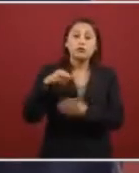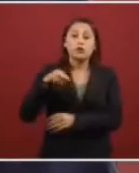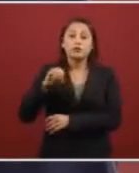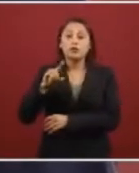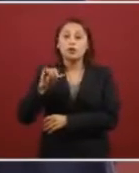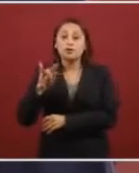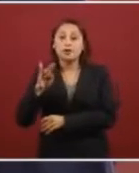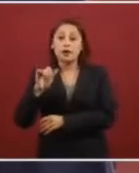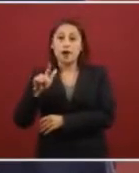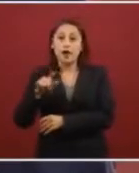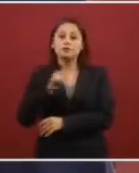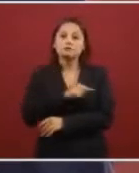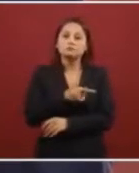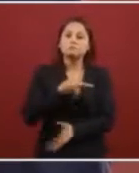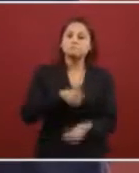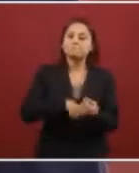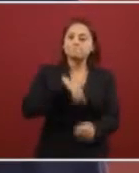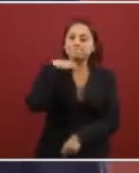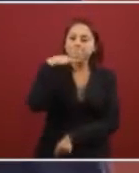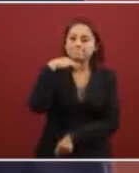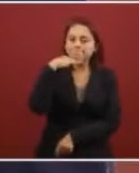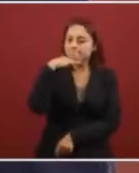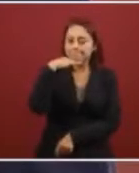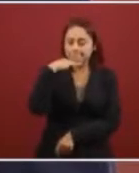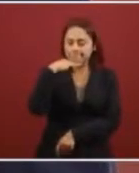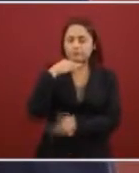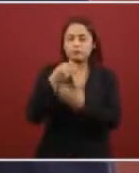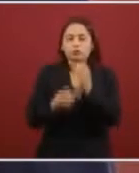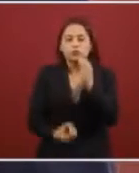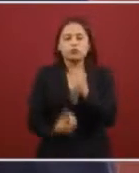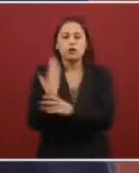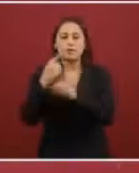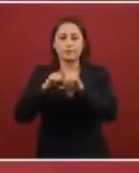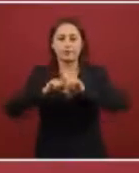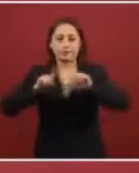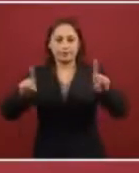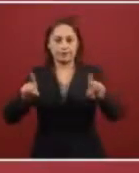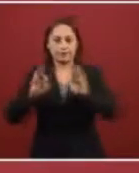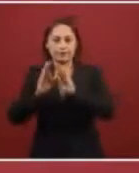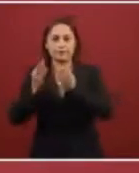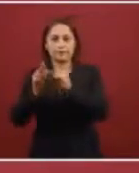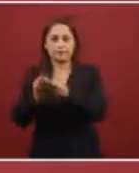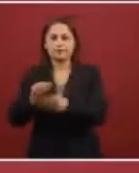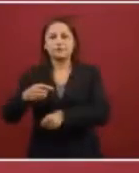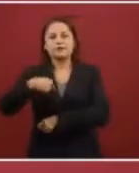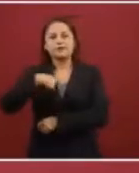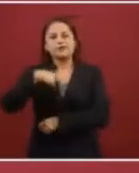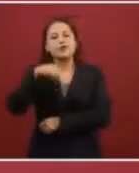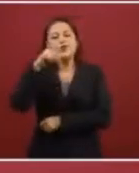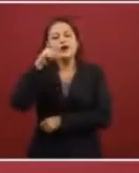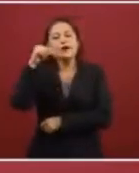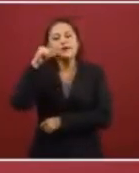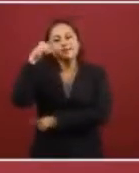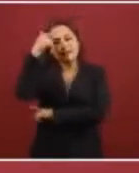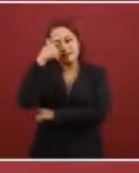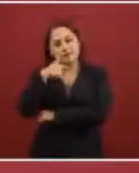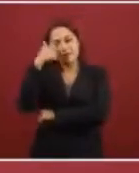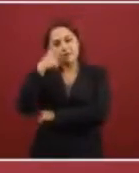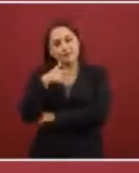model, which is one of corruption. Ya desde ayer en la noche, as of yesterday antes de in the dormir, evening, before going to sleep, I